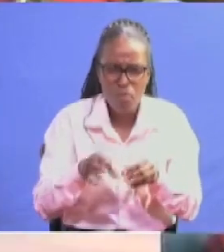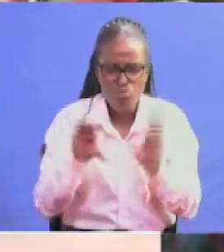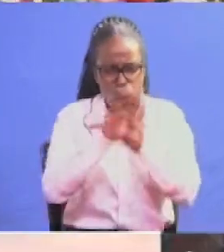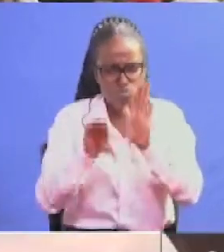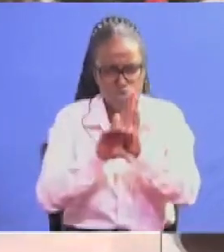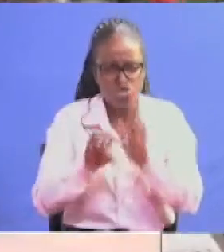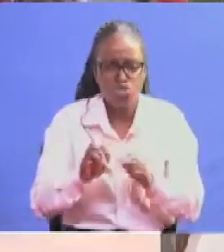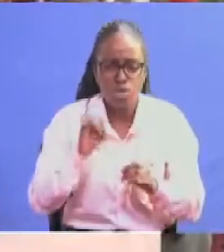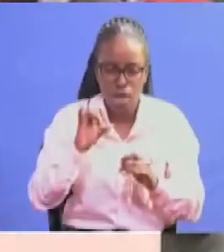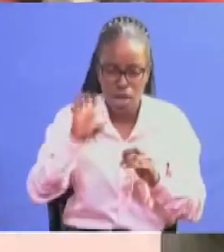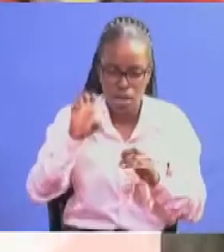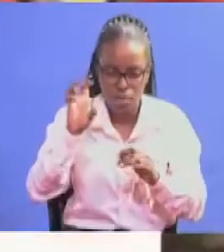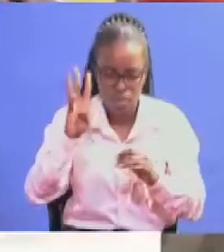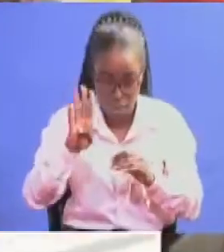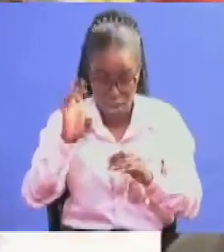in.